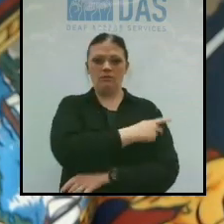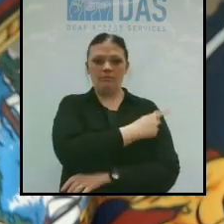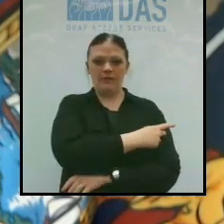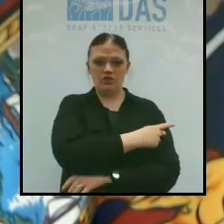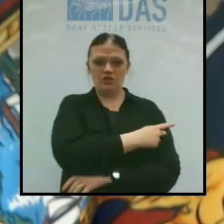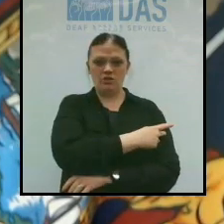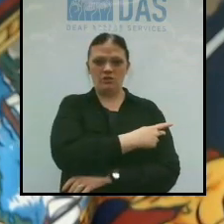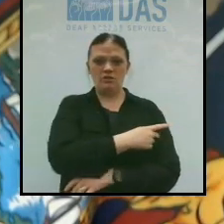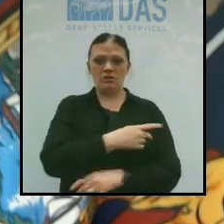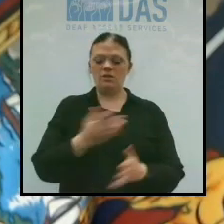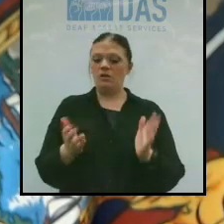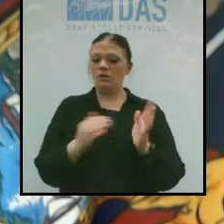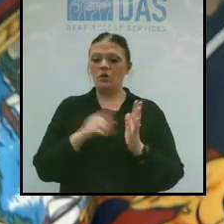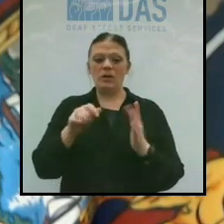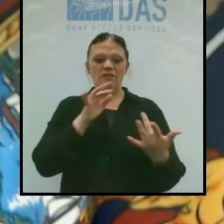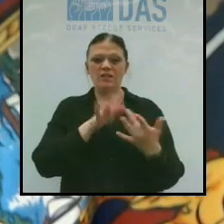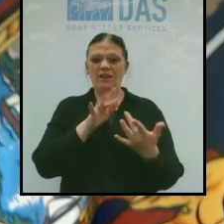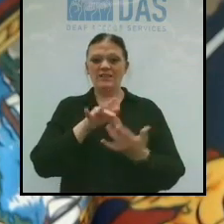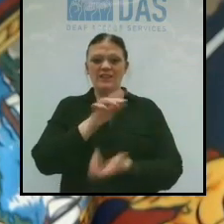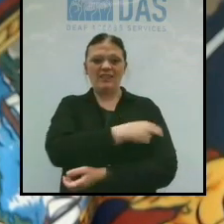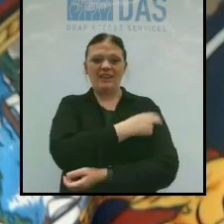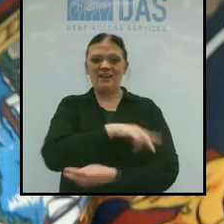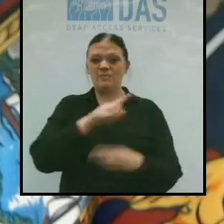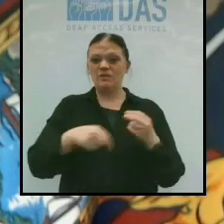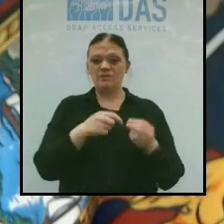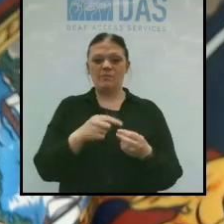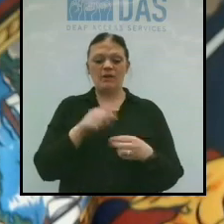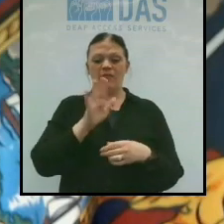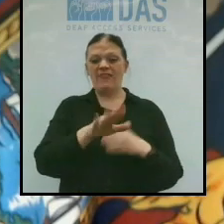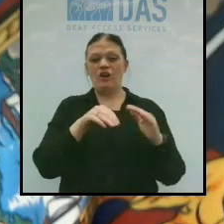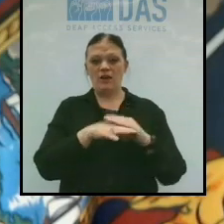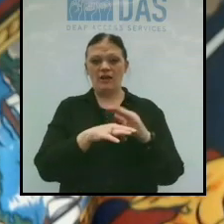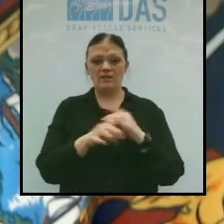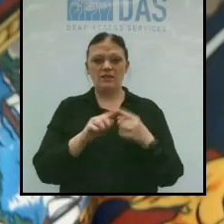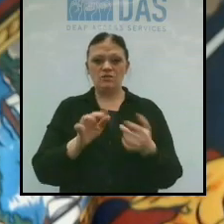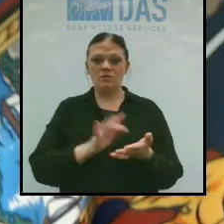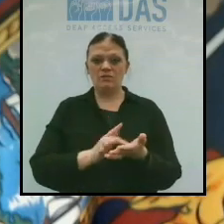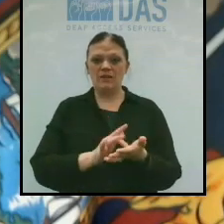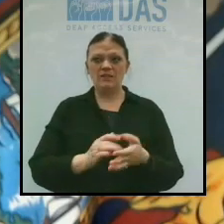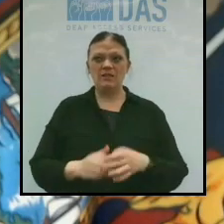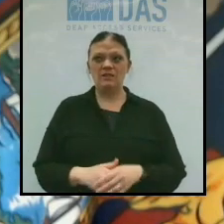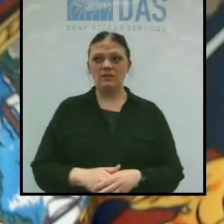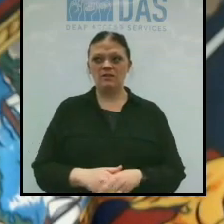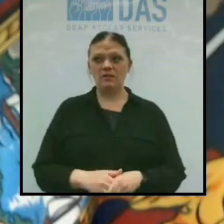you really have to contact the hospitals about their access to this medication.